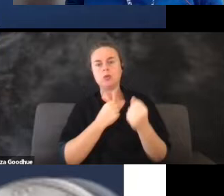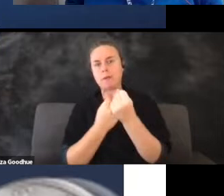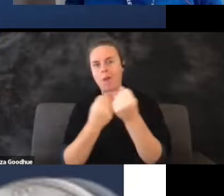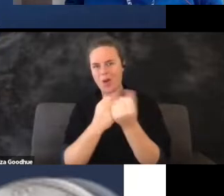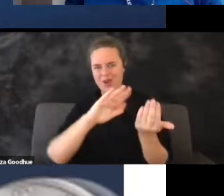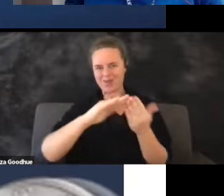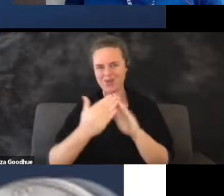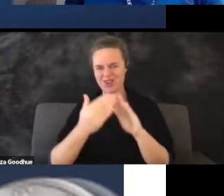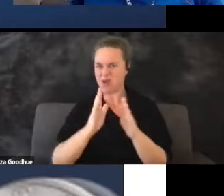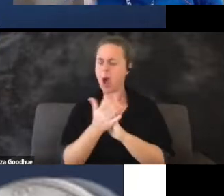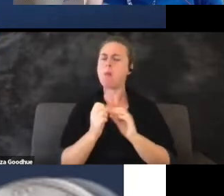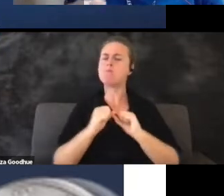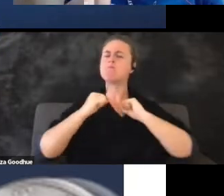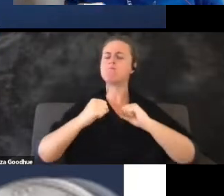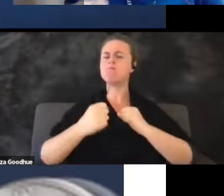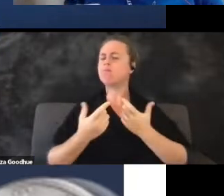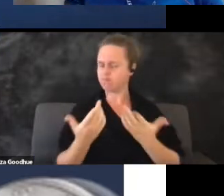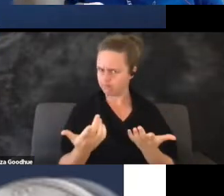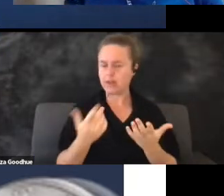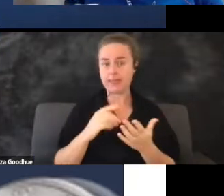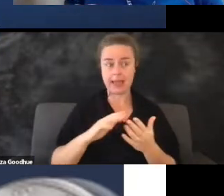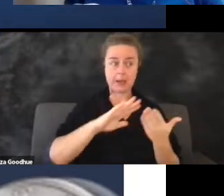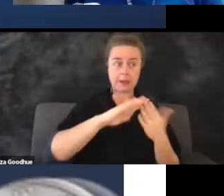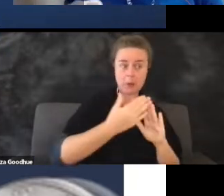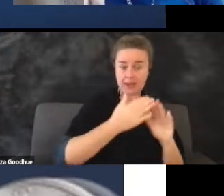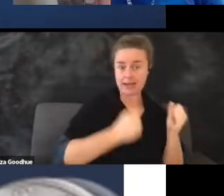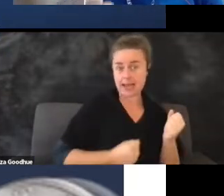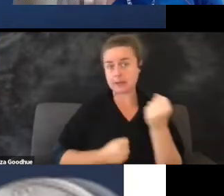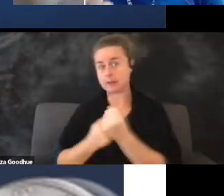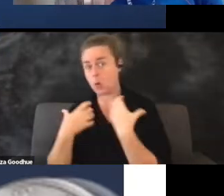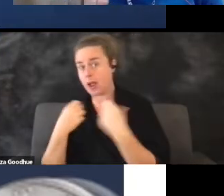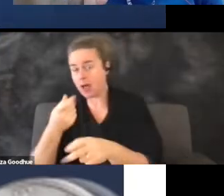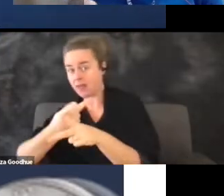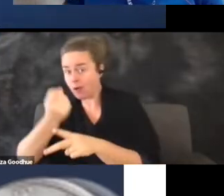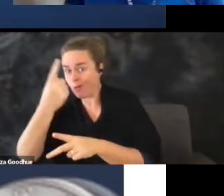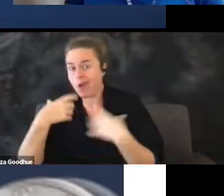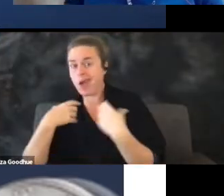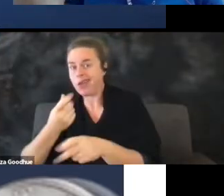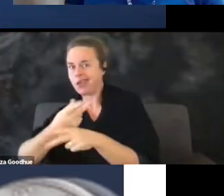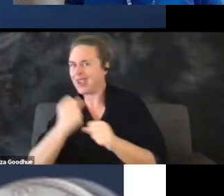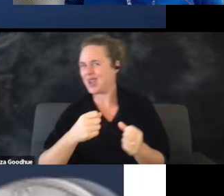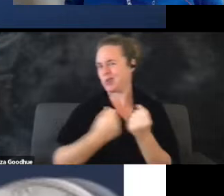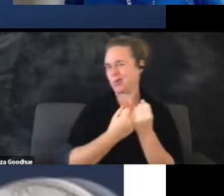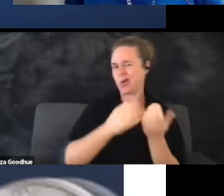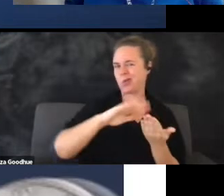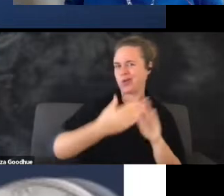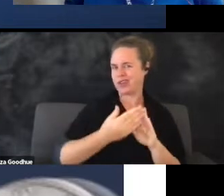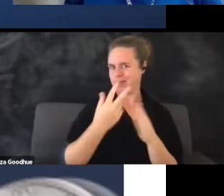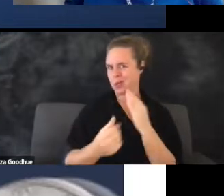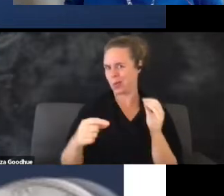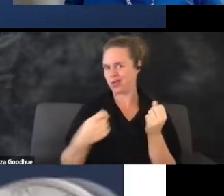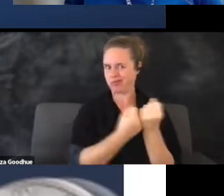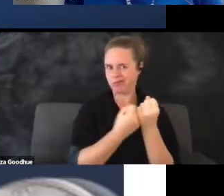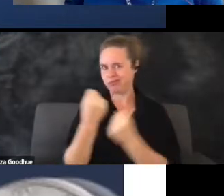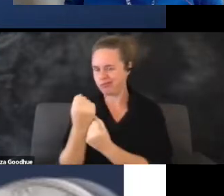healthcare supports the community and the community supports healthcare? How do we as collaborators and individuals